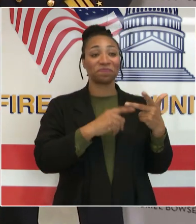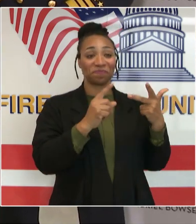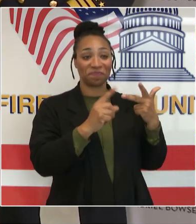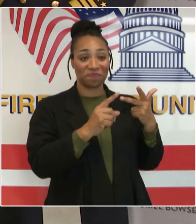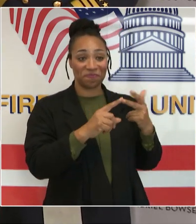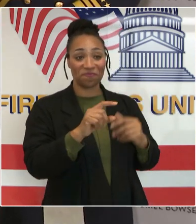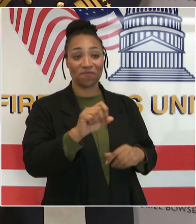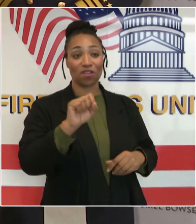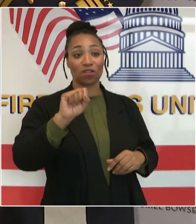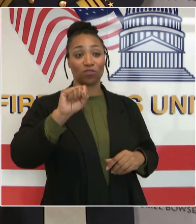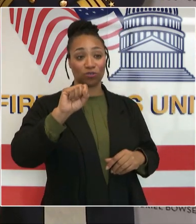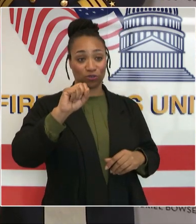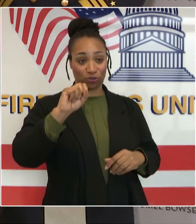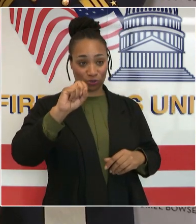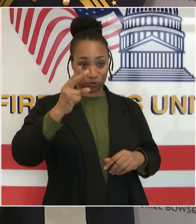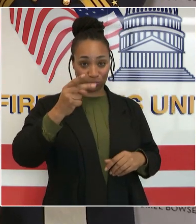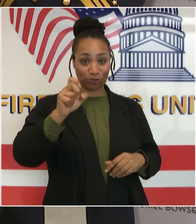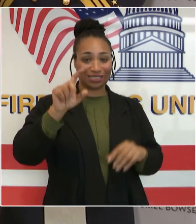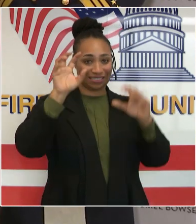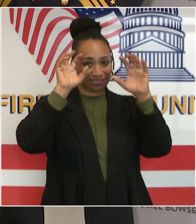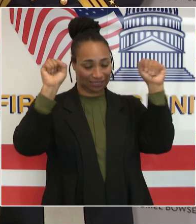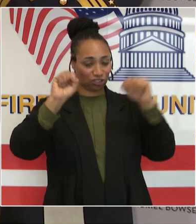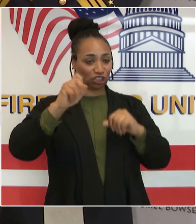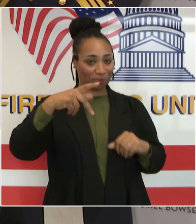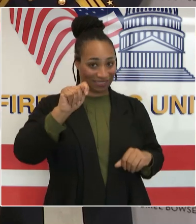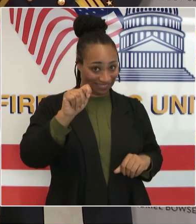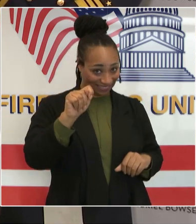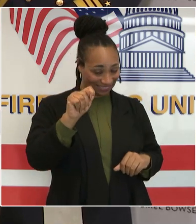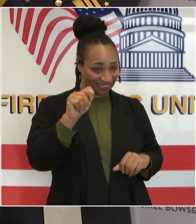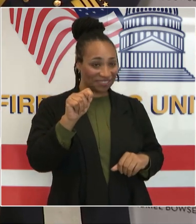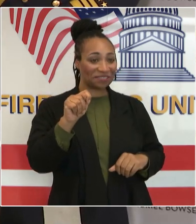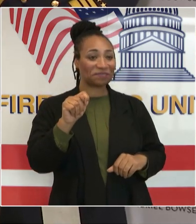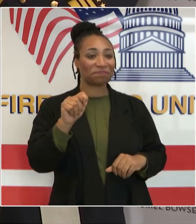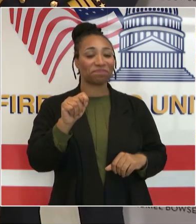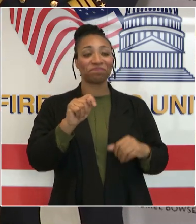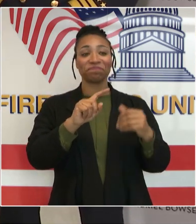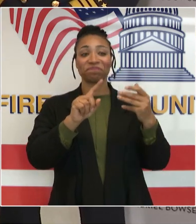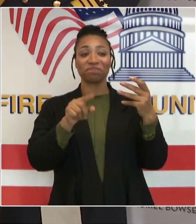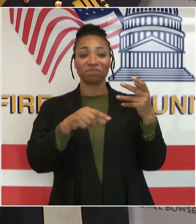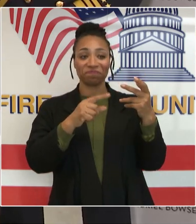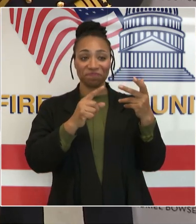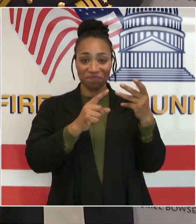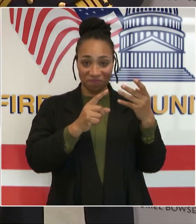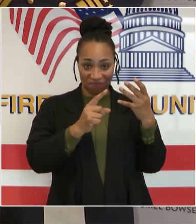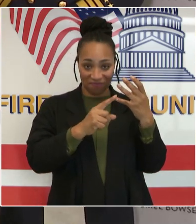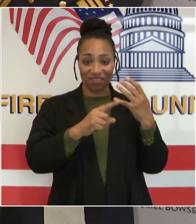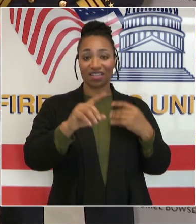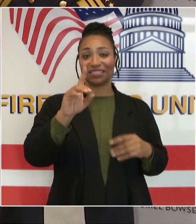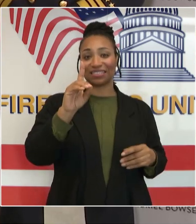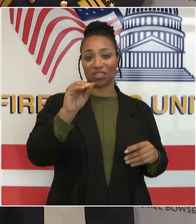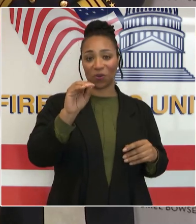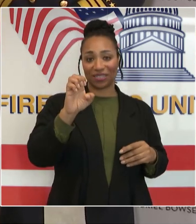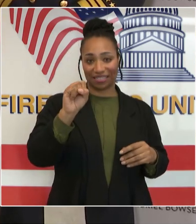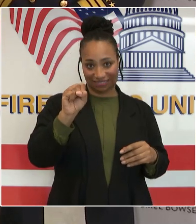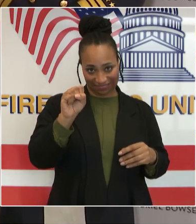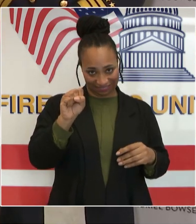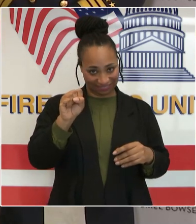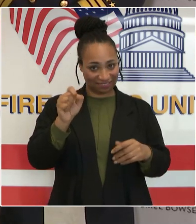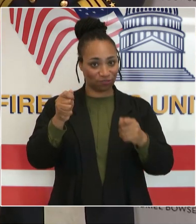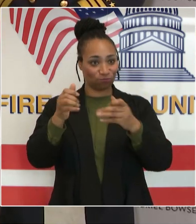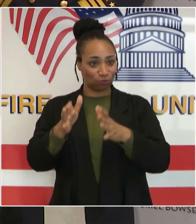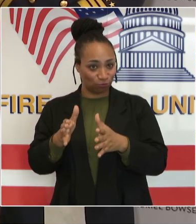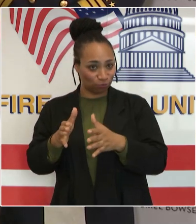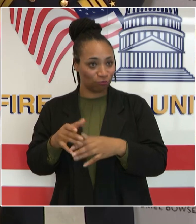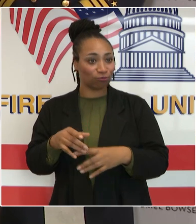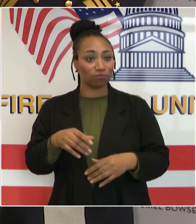Education. Dr. Unique Morris Hughes, who's the Director of DOES. In other places, she would be the Labor